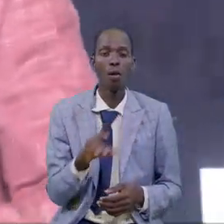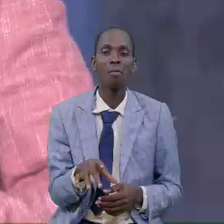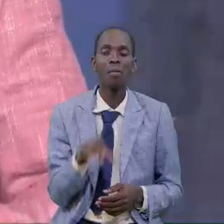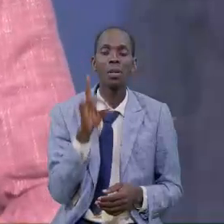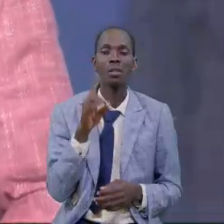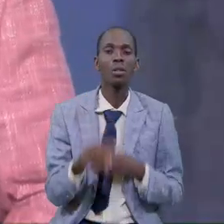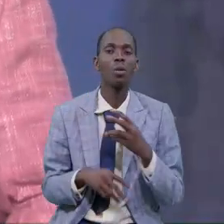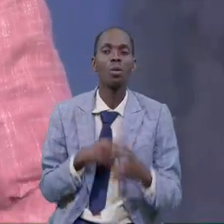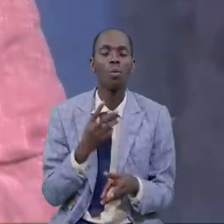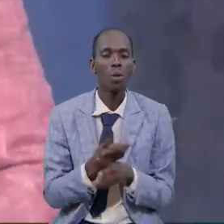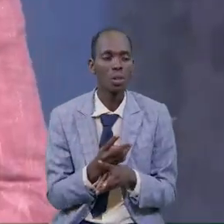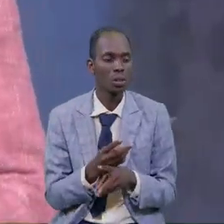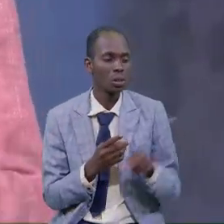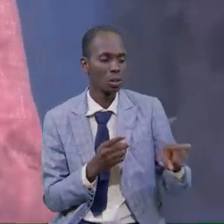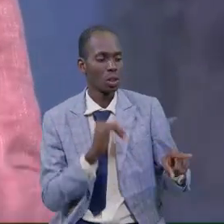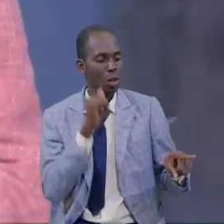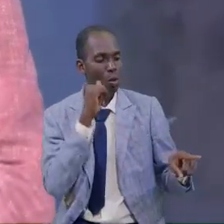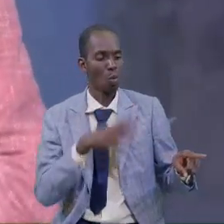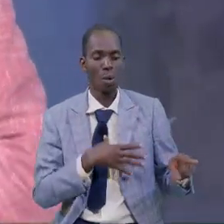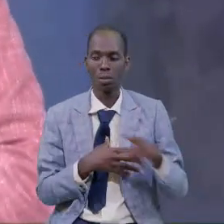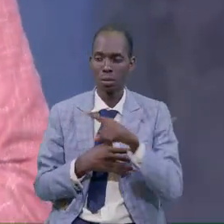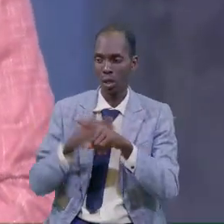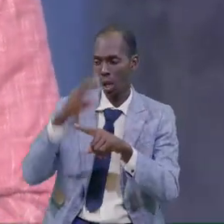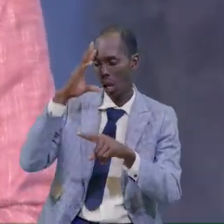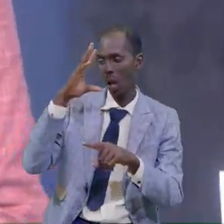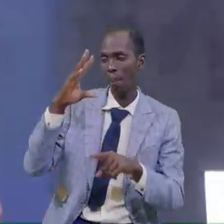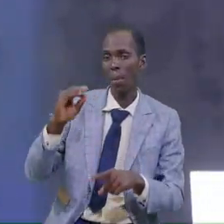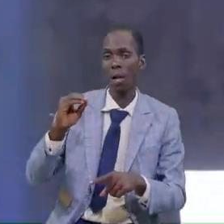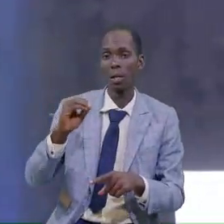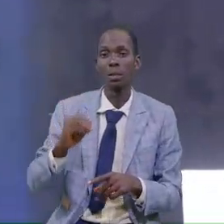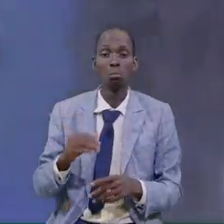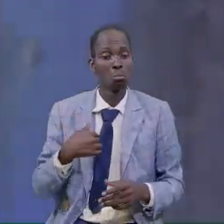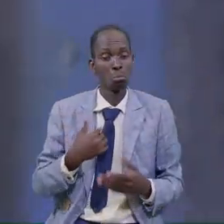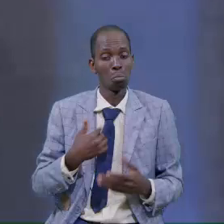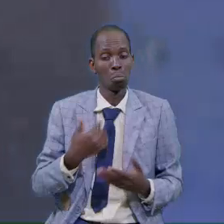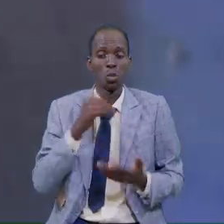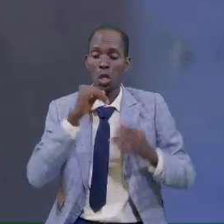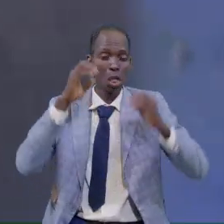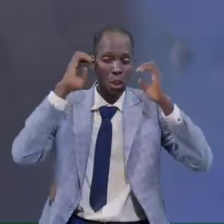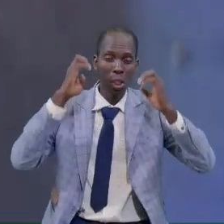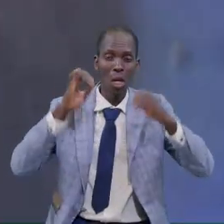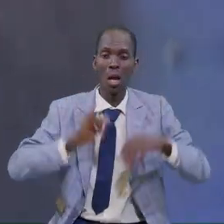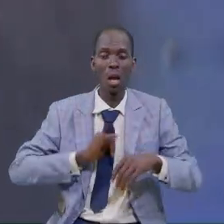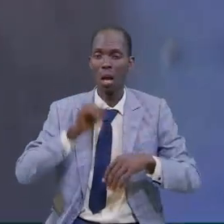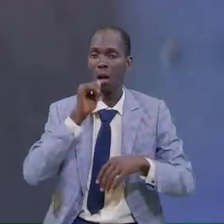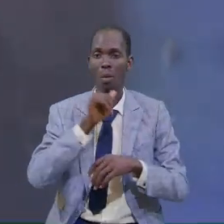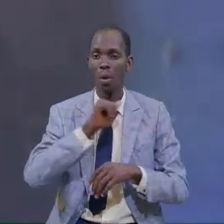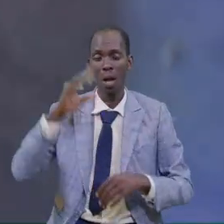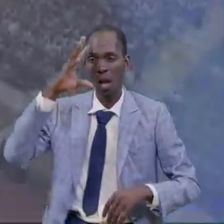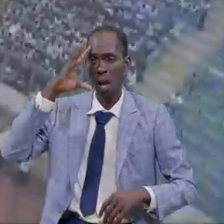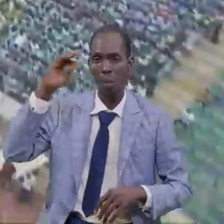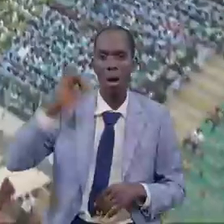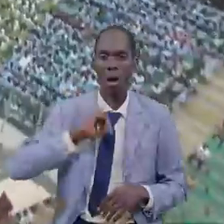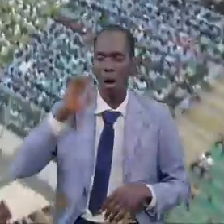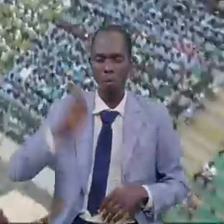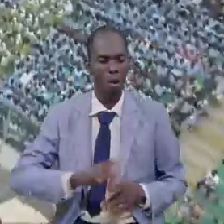woman, I'm a man, even if I didn't go to school, I'm a man, and I have to trample on her because she's